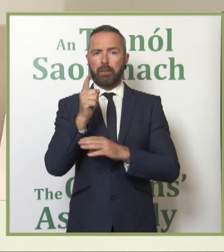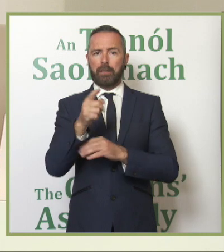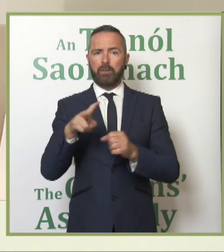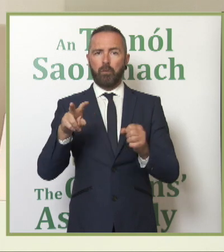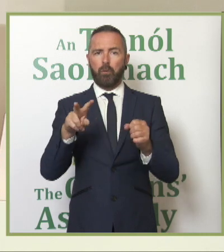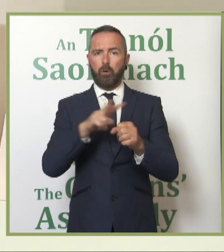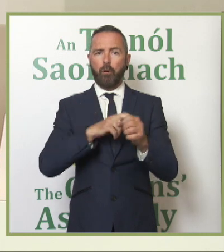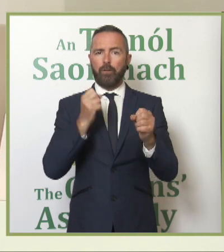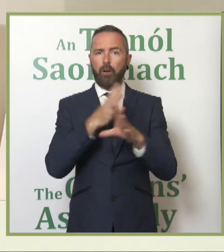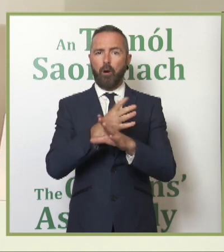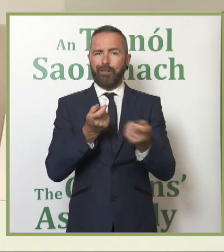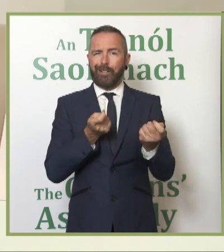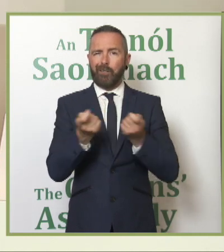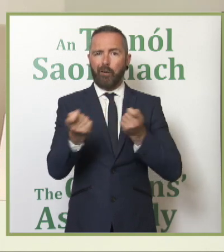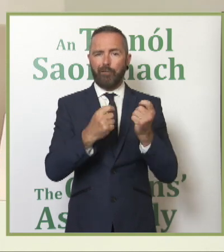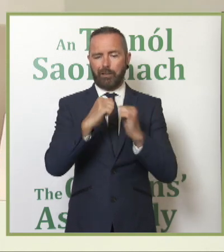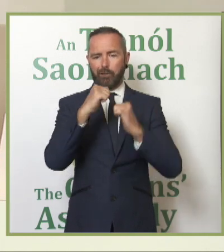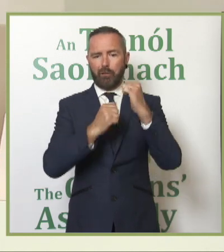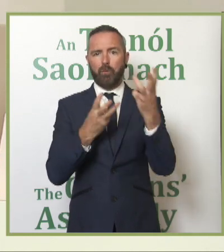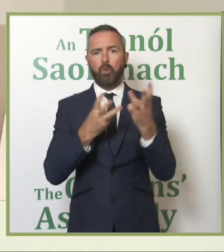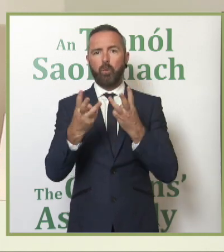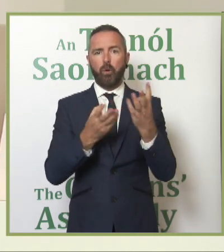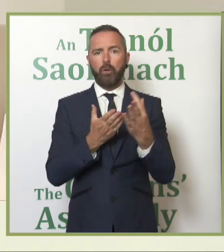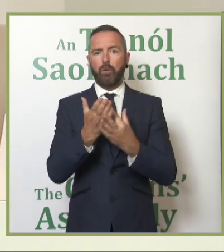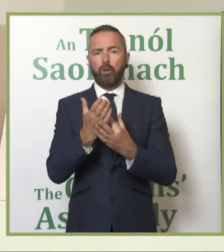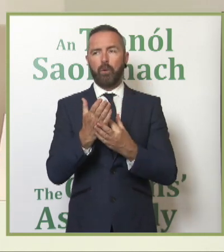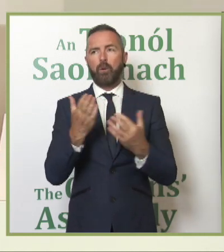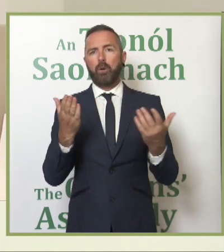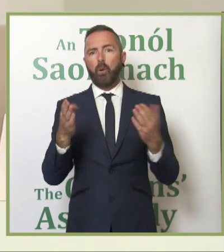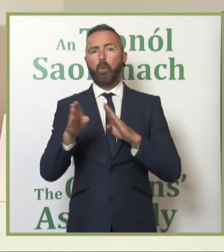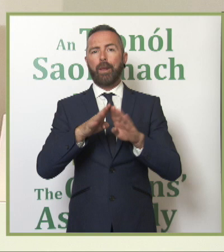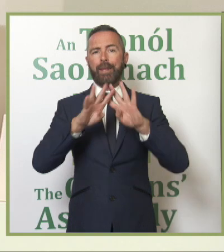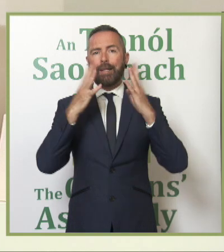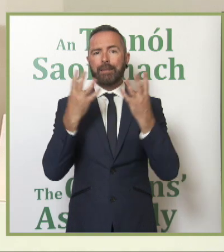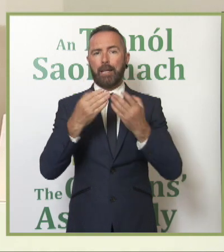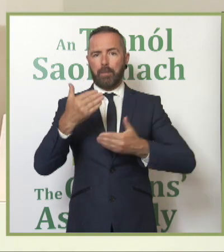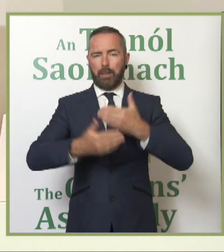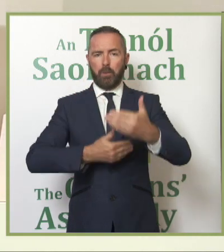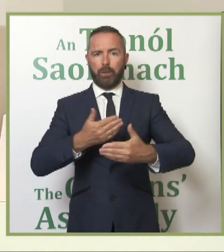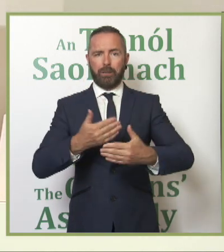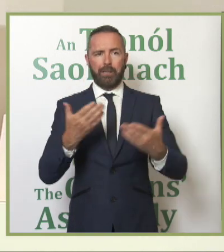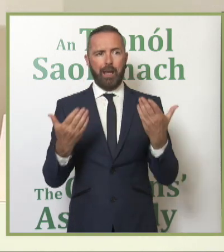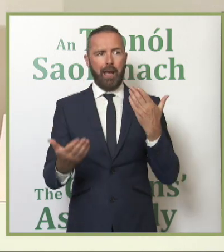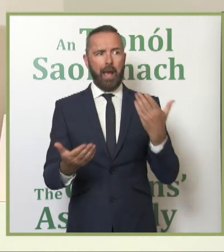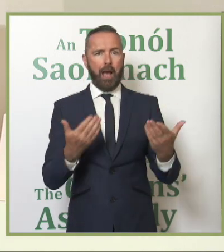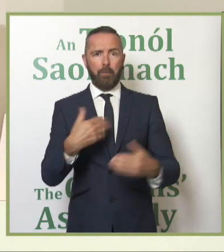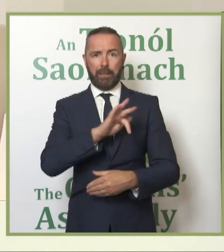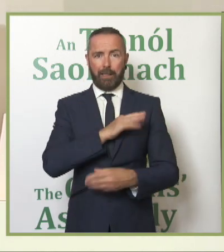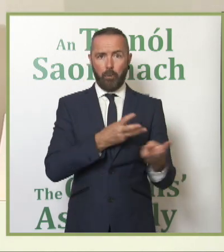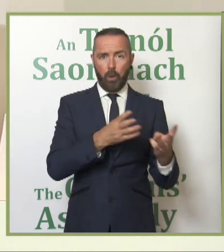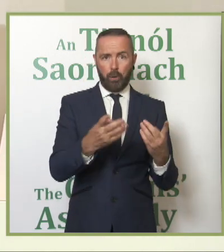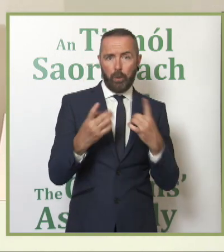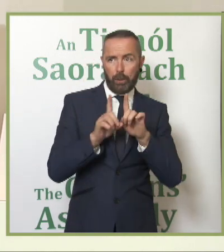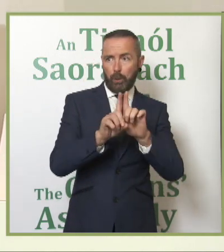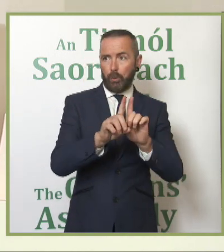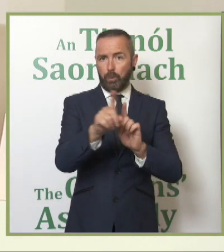overall, I guess, governance structure that we're working through in terms of the assembly process, how I will work with you as